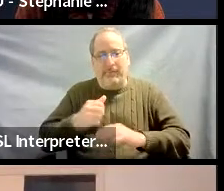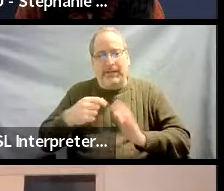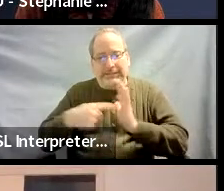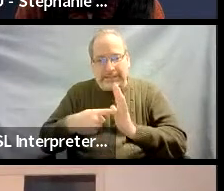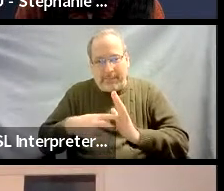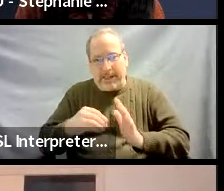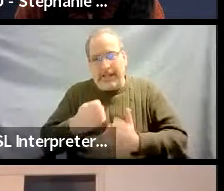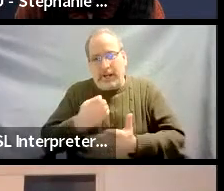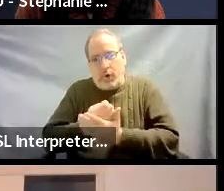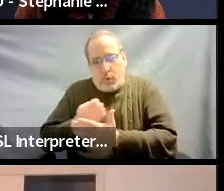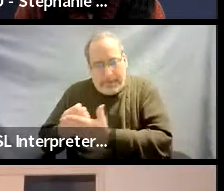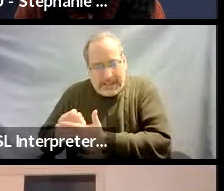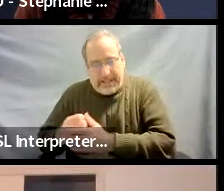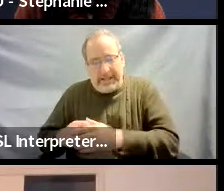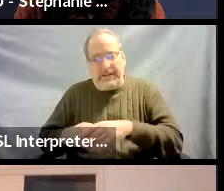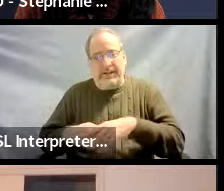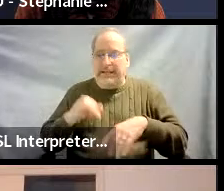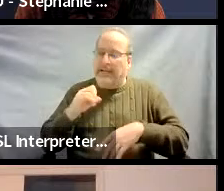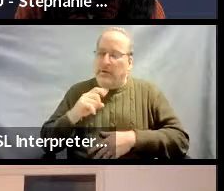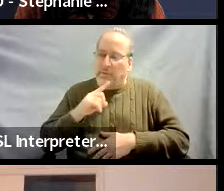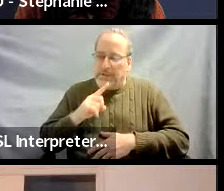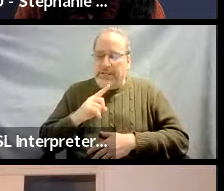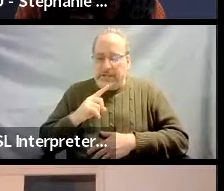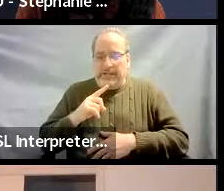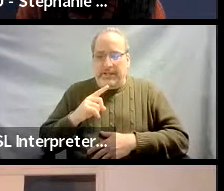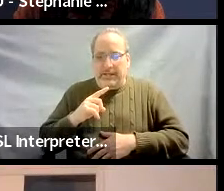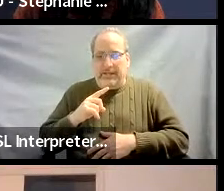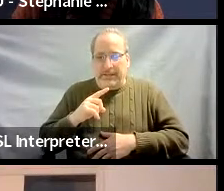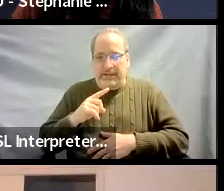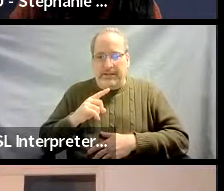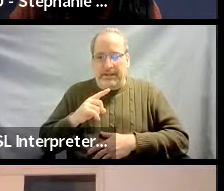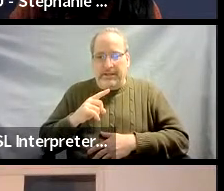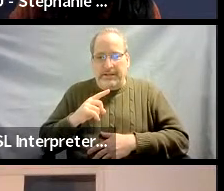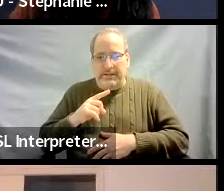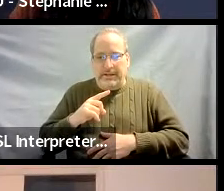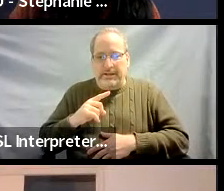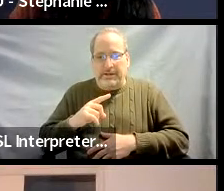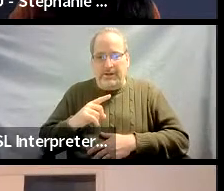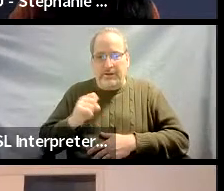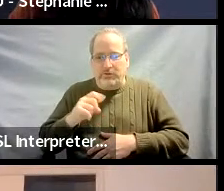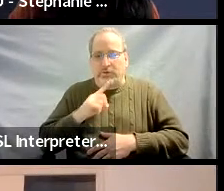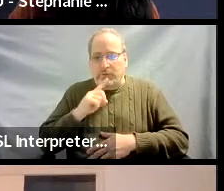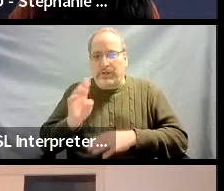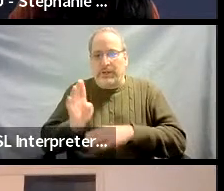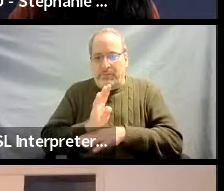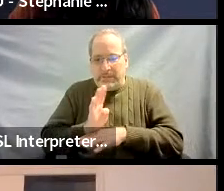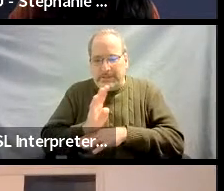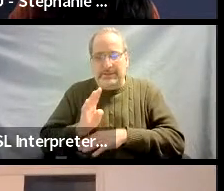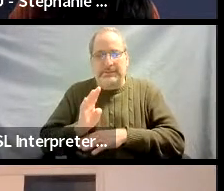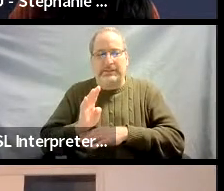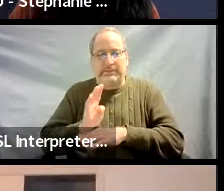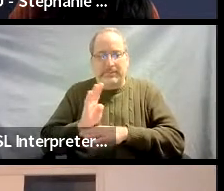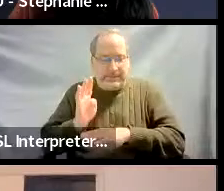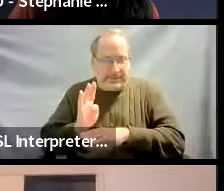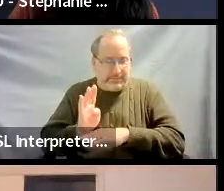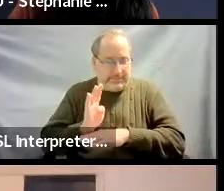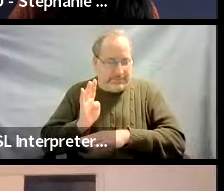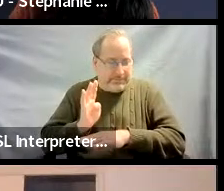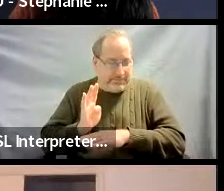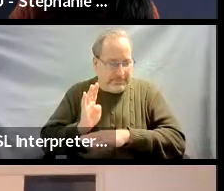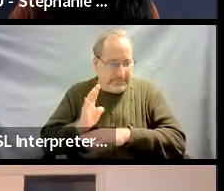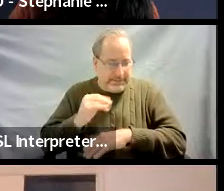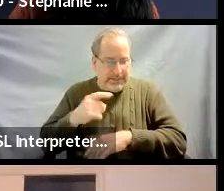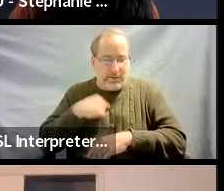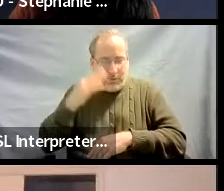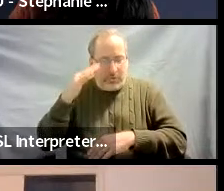equipment. It was, we know she was really busy. We know how hard it is to do things